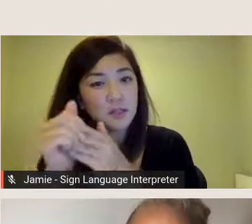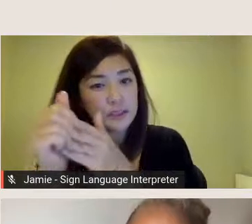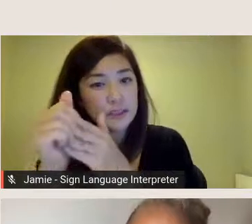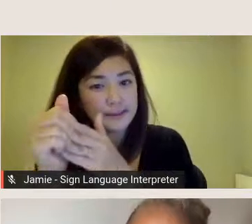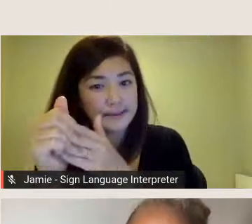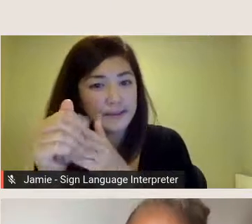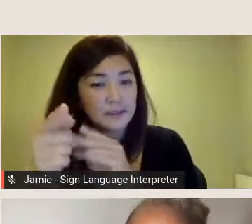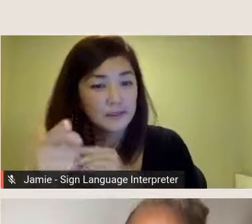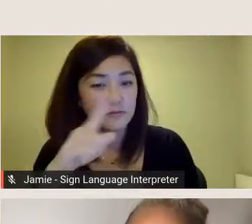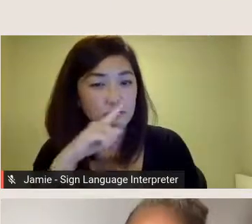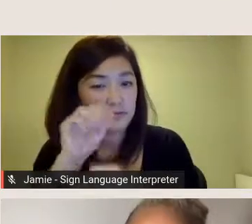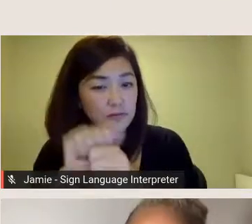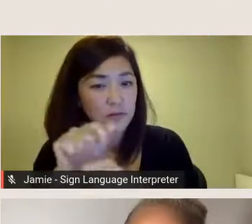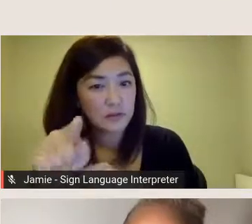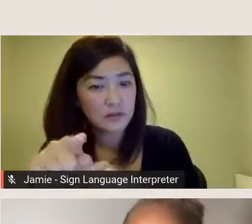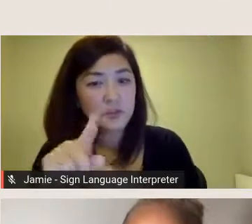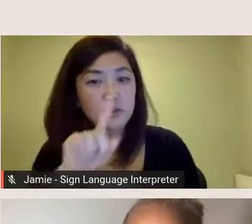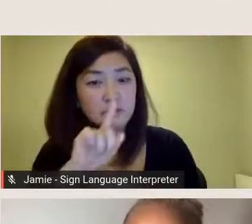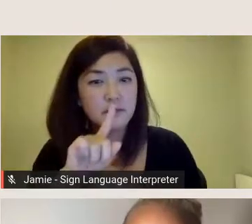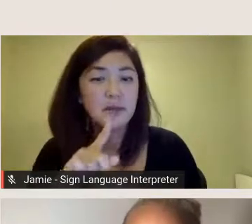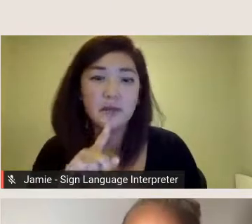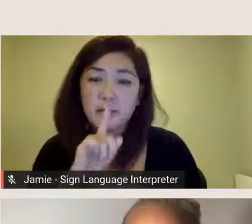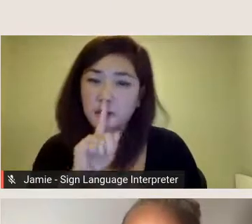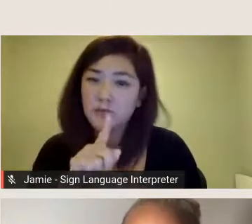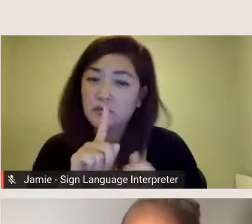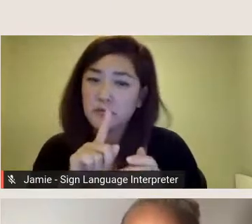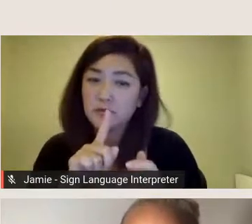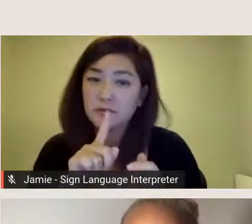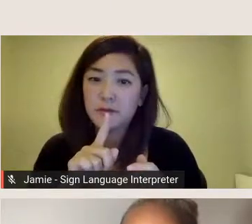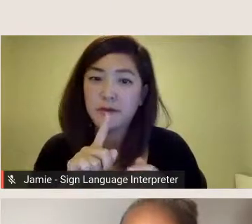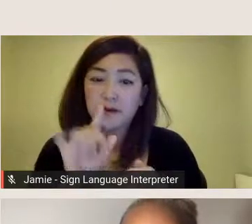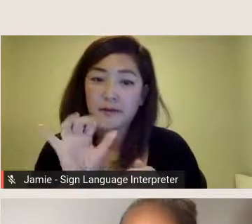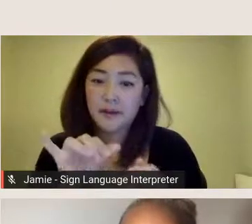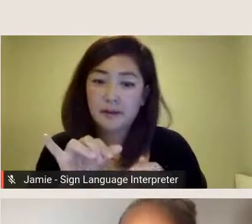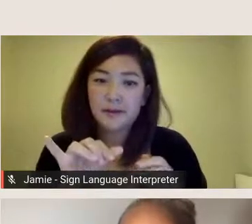was sort of a temperature check about